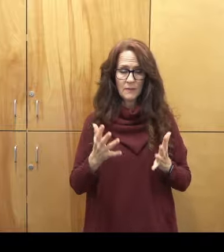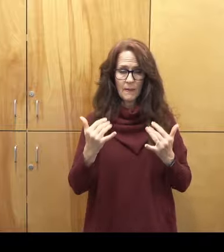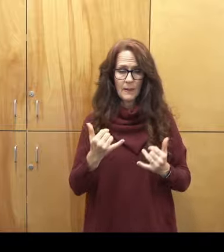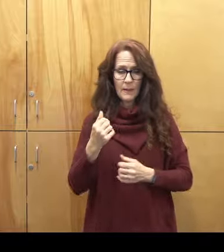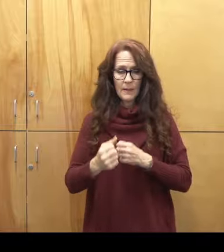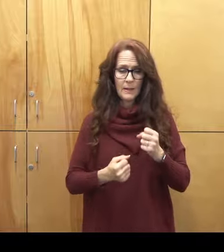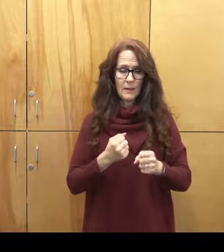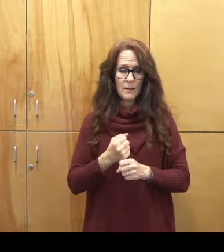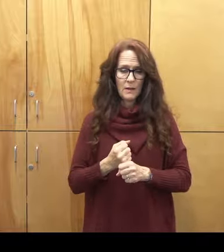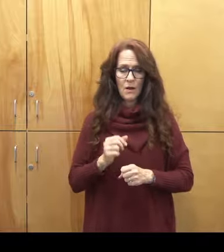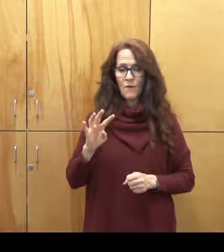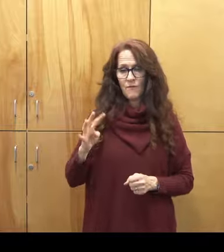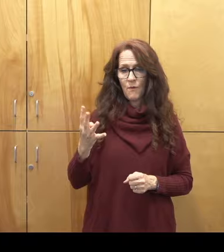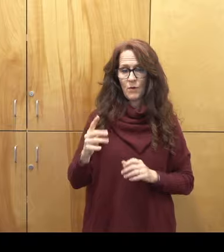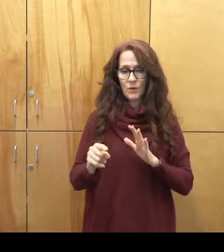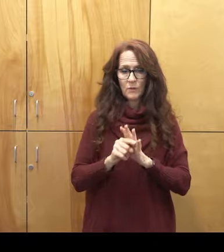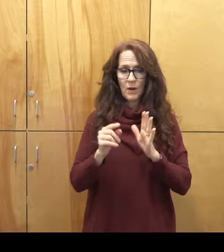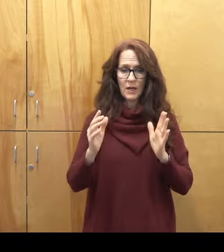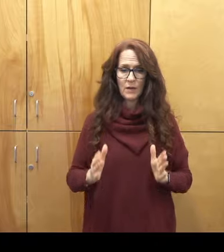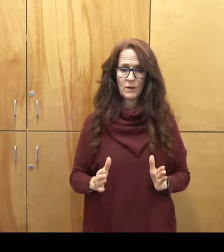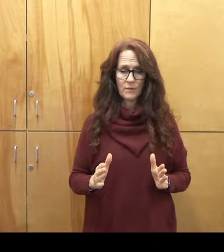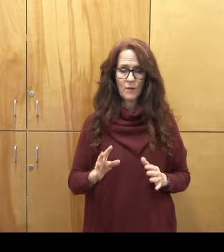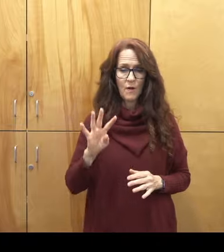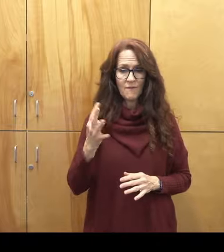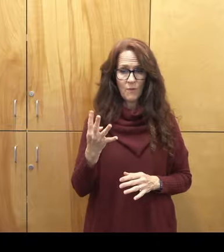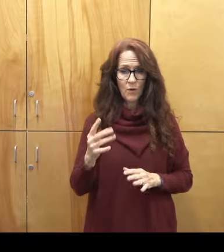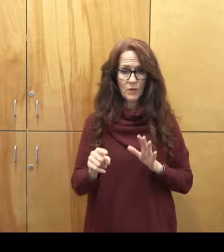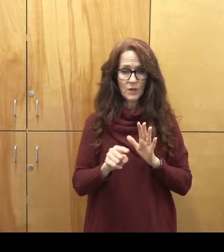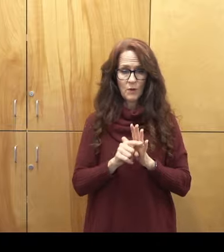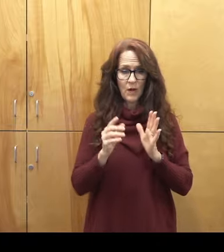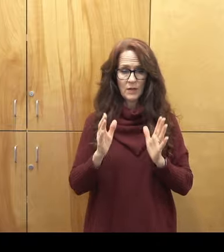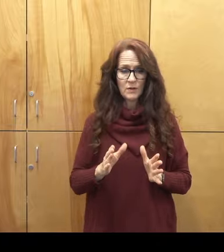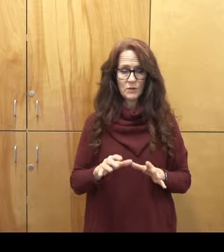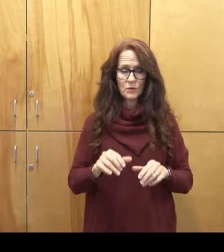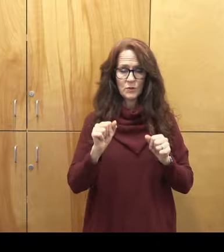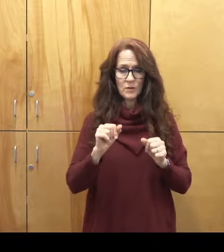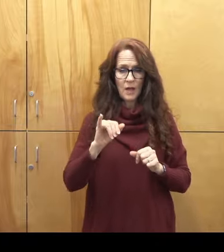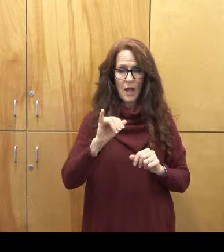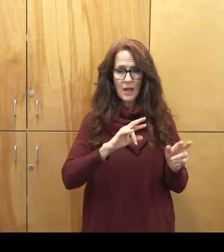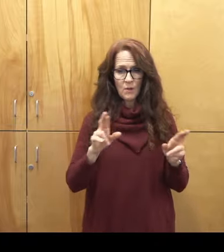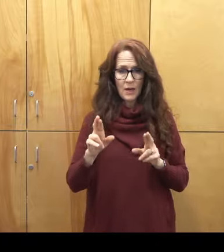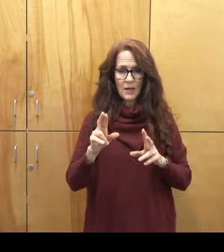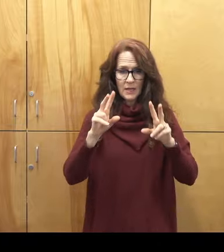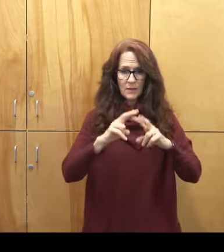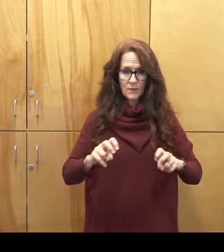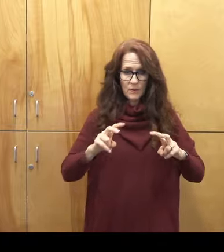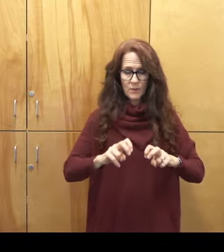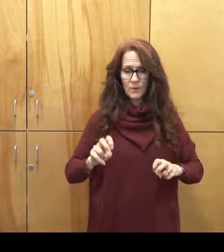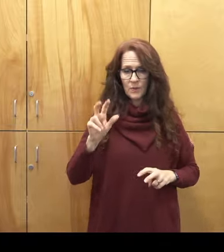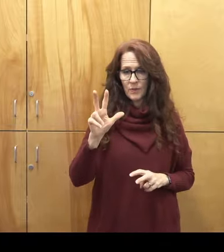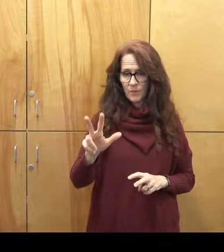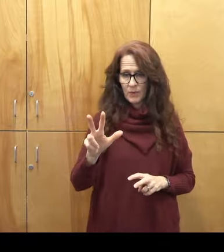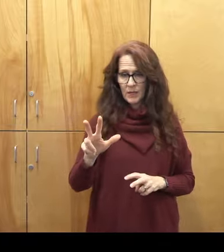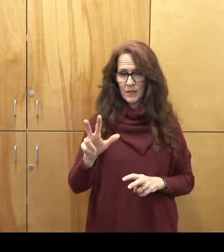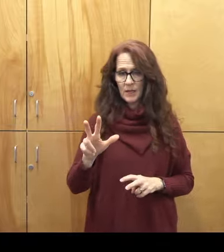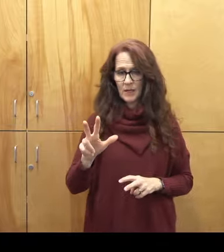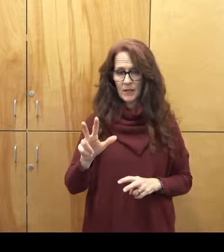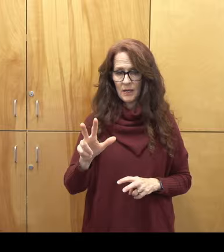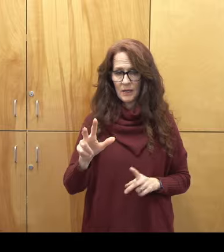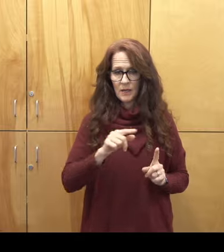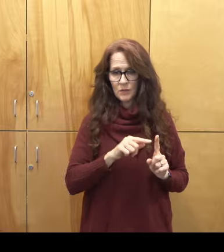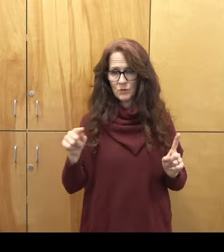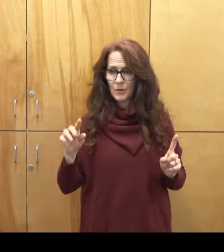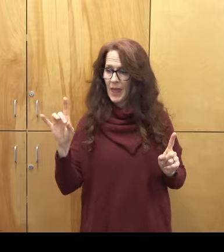these are our fourth graders. So fourth graders that took iReady Diagnostic 3 through eighth grade.